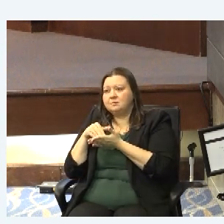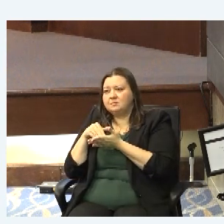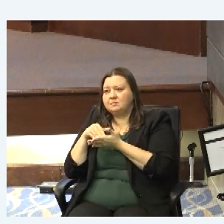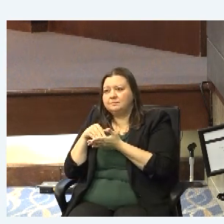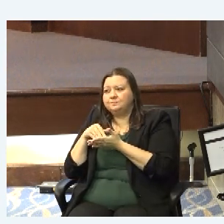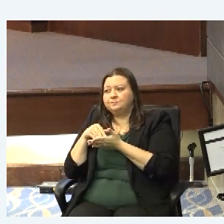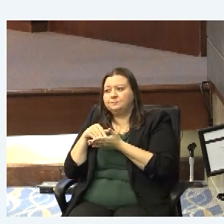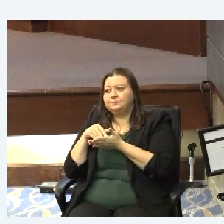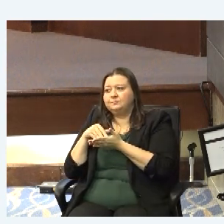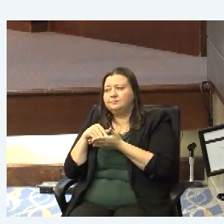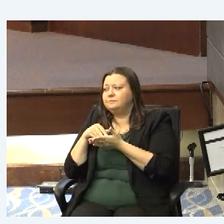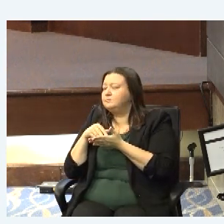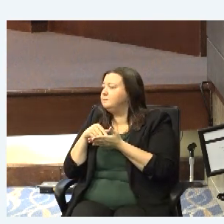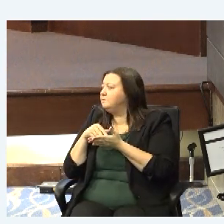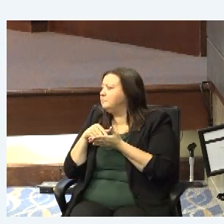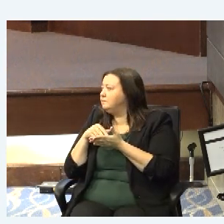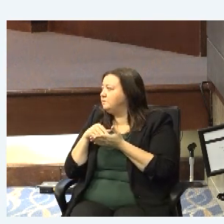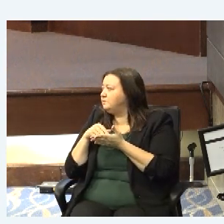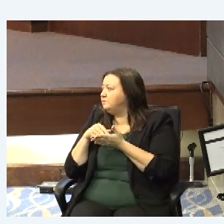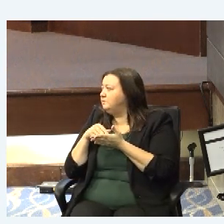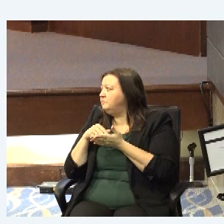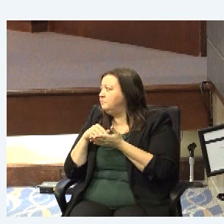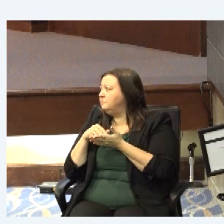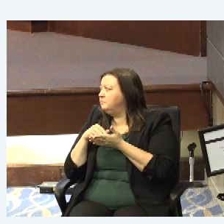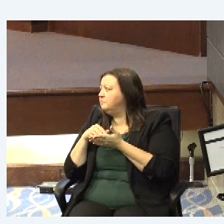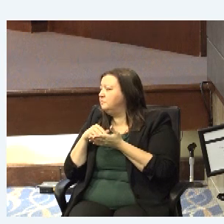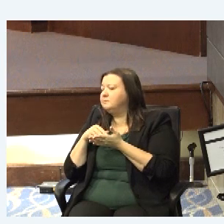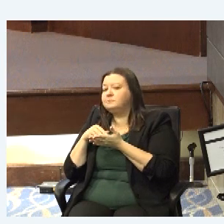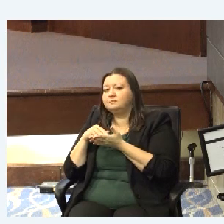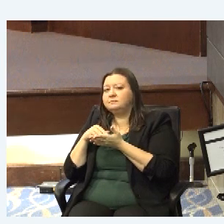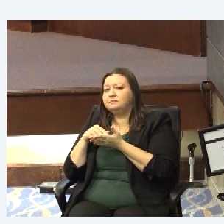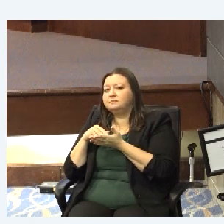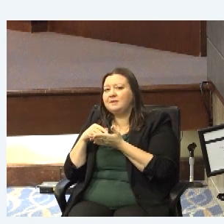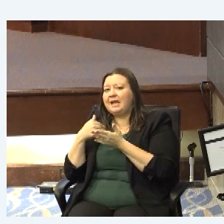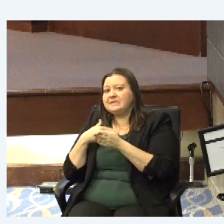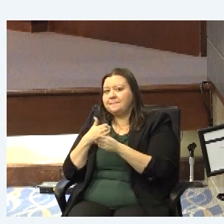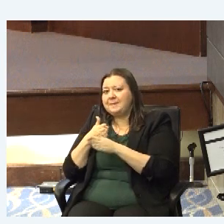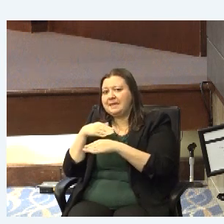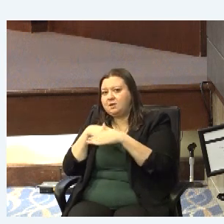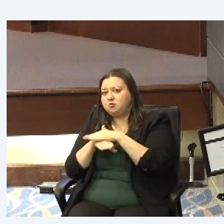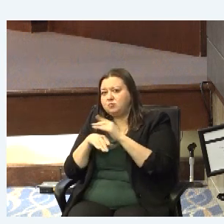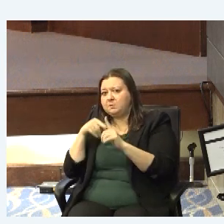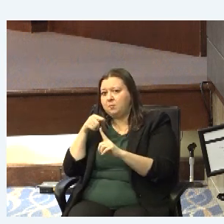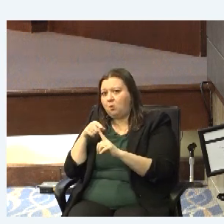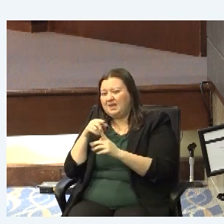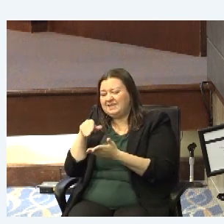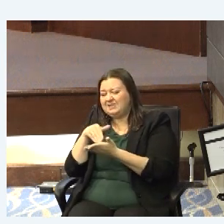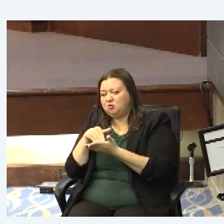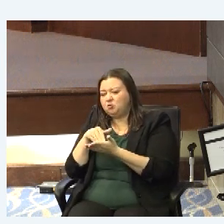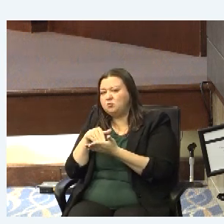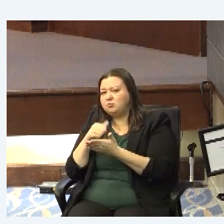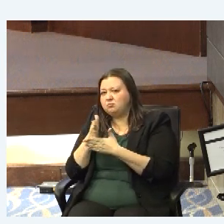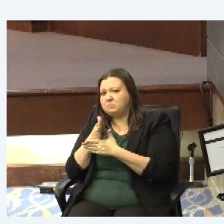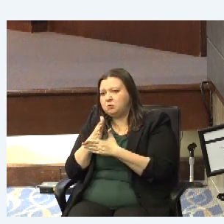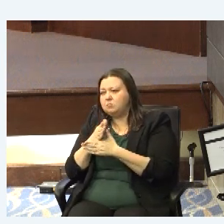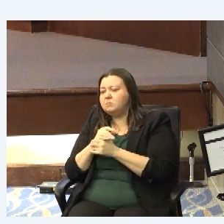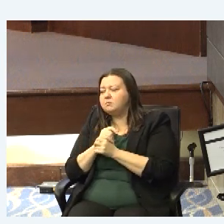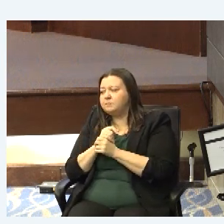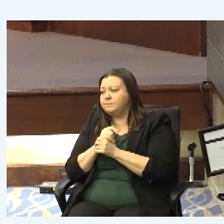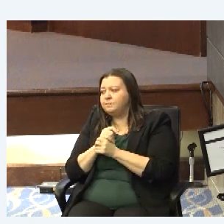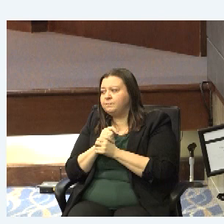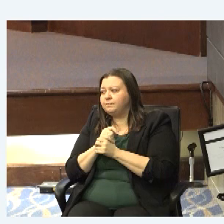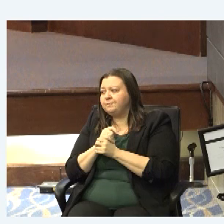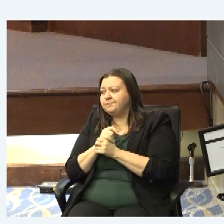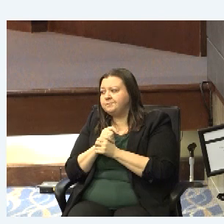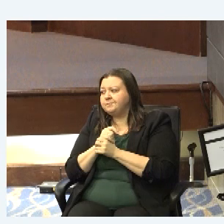with a kind of a prominent entry point, center middle. The road